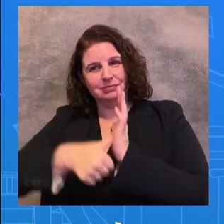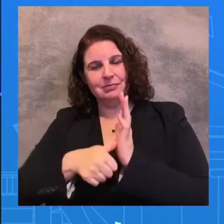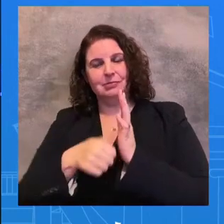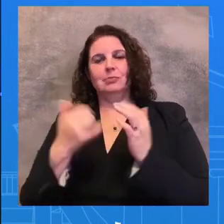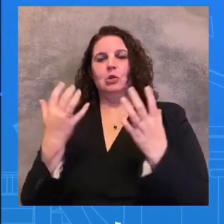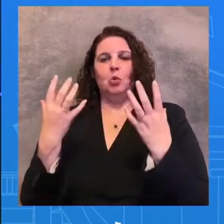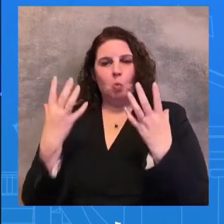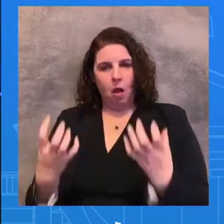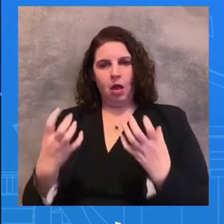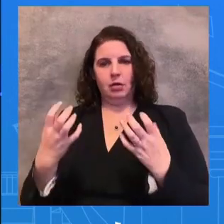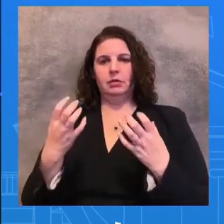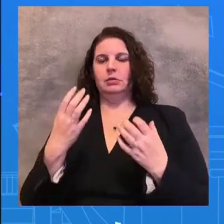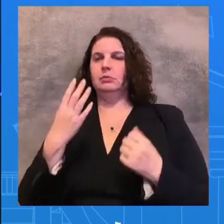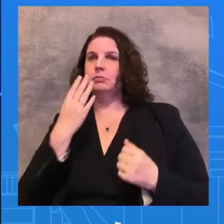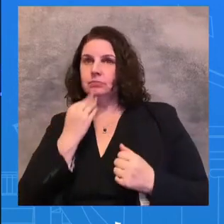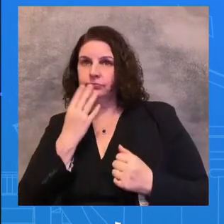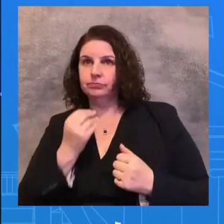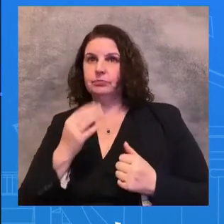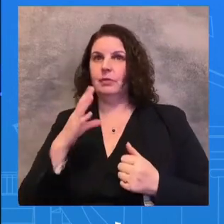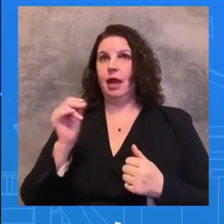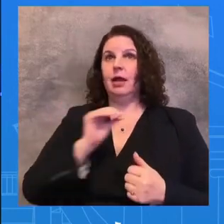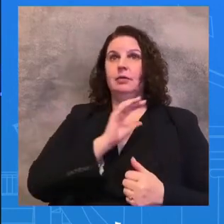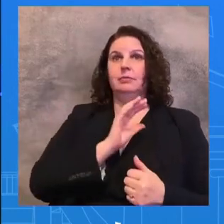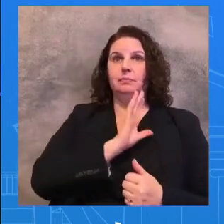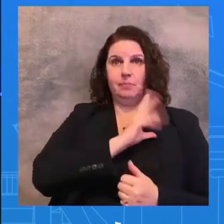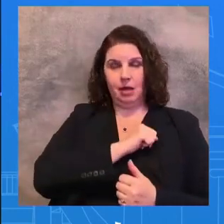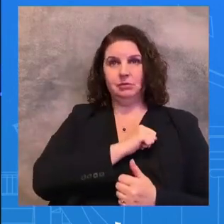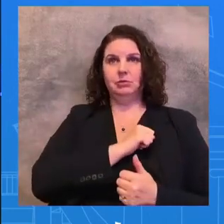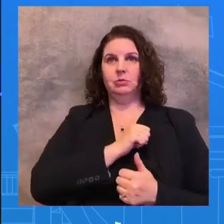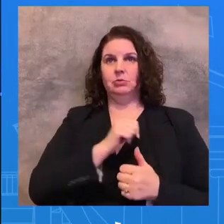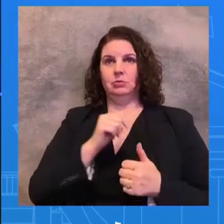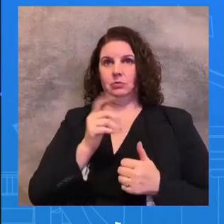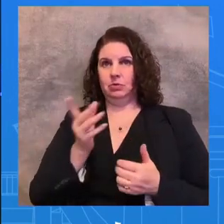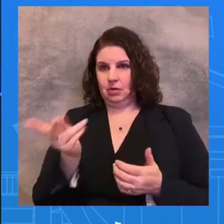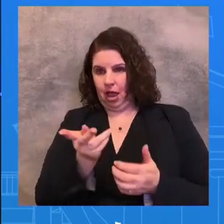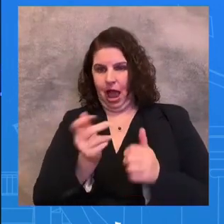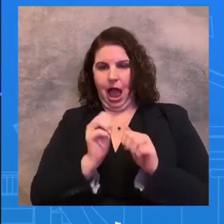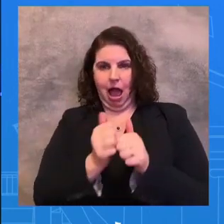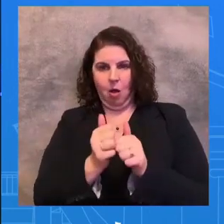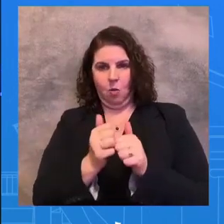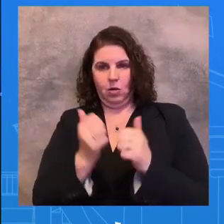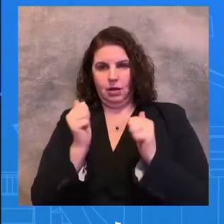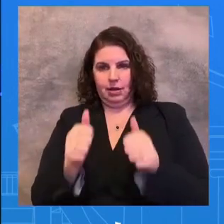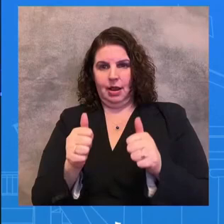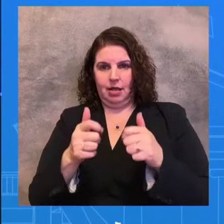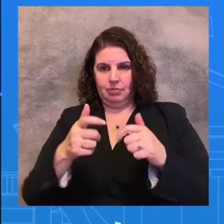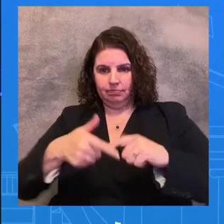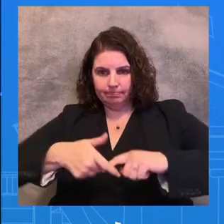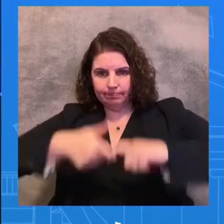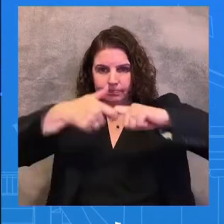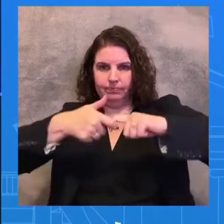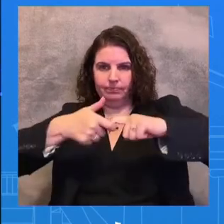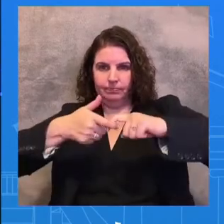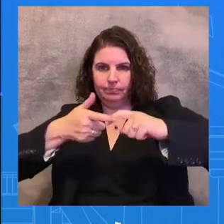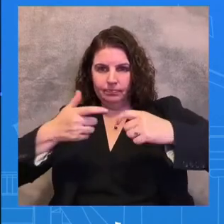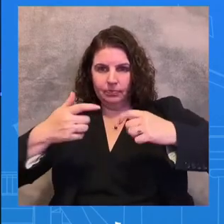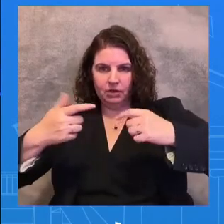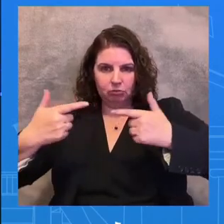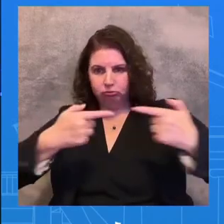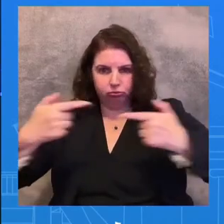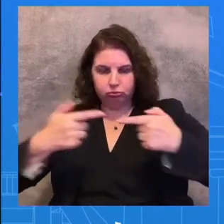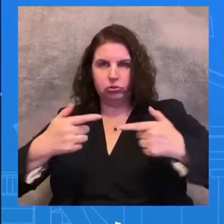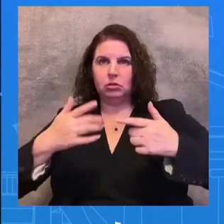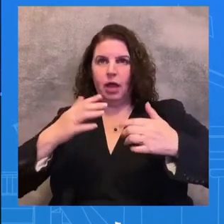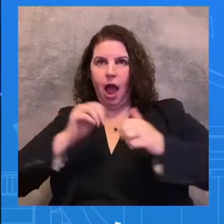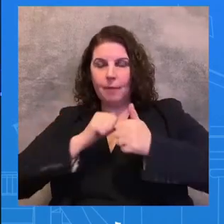unilateral recognition to actual progress on a peace process or a ceasefire, because I've not seen how that logic actually plays out. Yeah. Thank you, Jake.